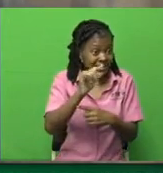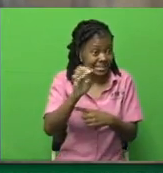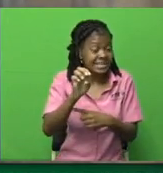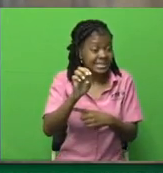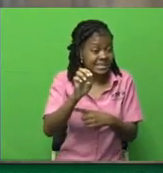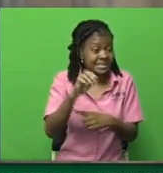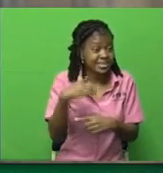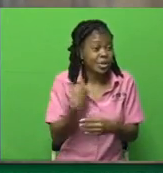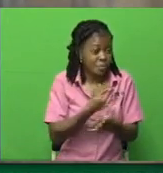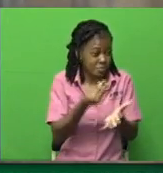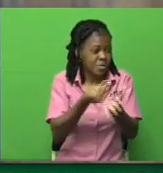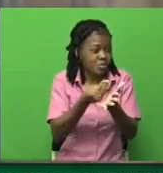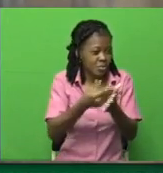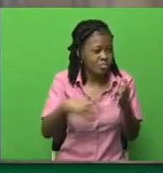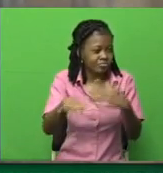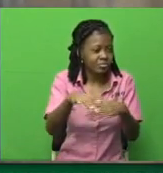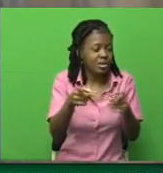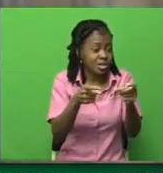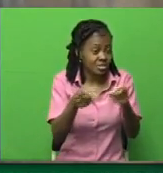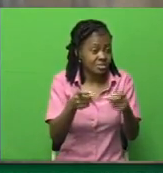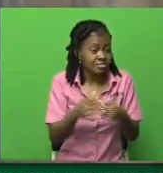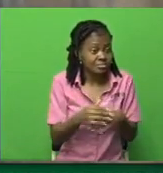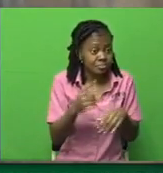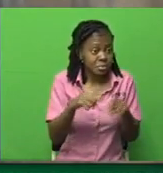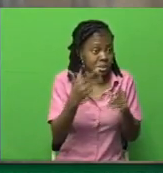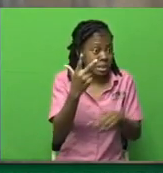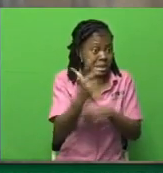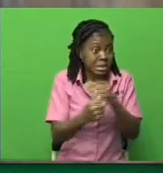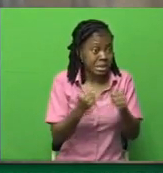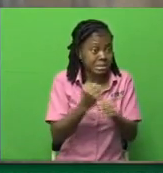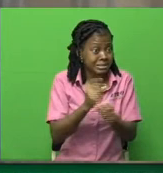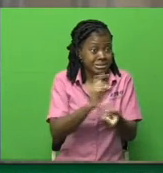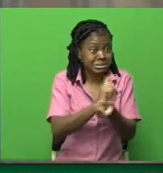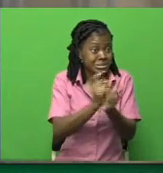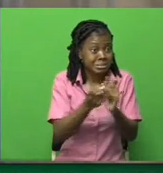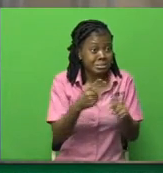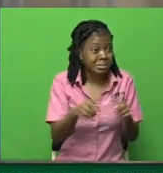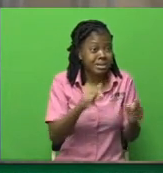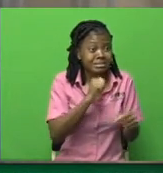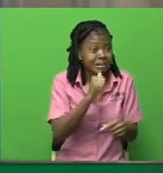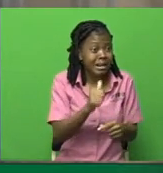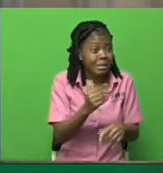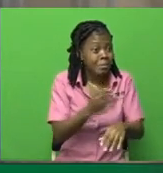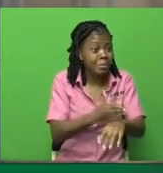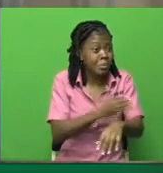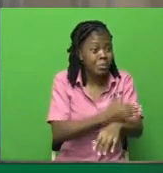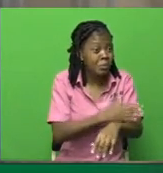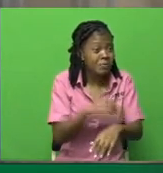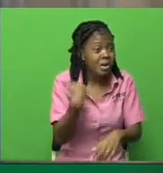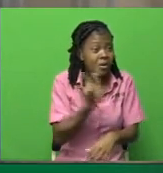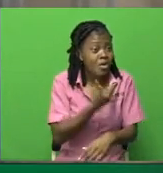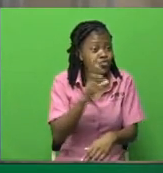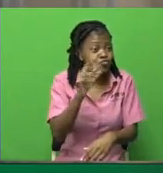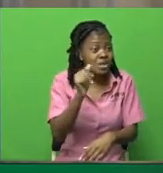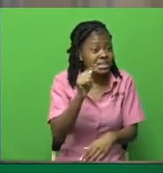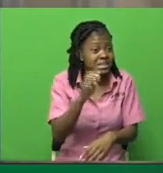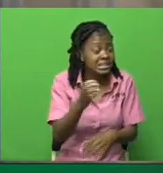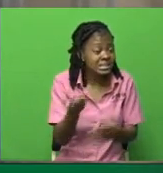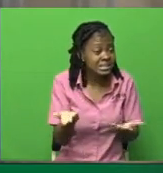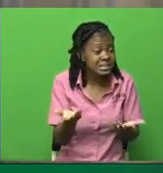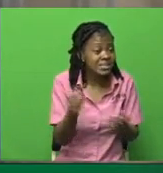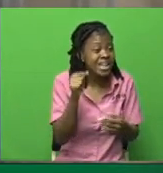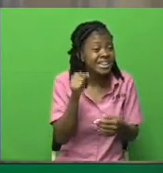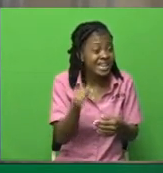change Madam speaker that was not an upgrade in the rating that was an upgrade in the